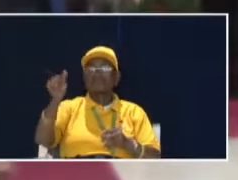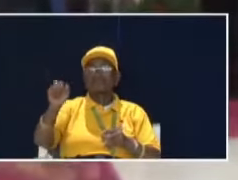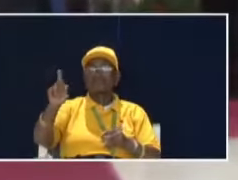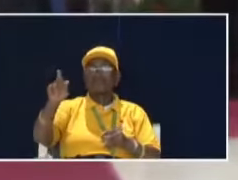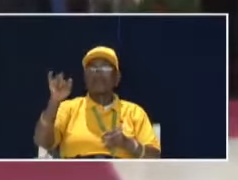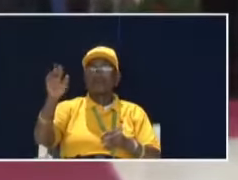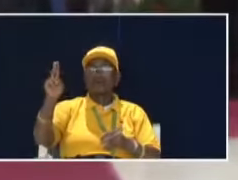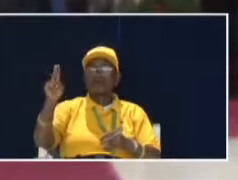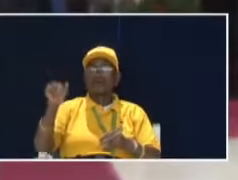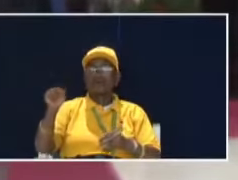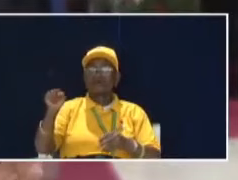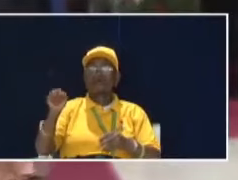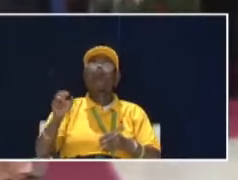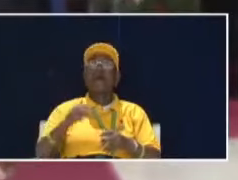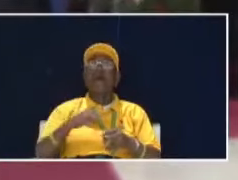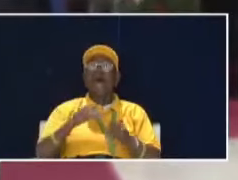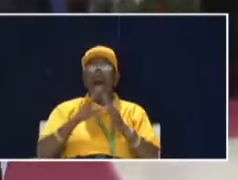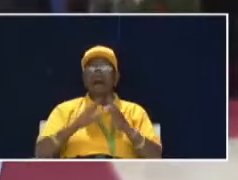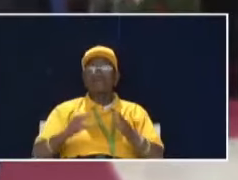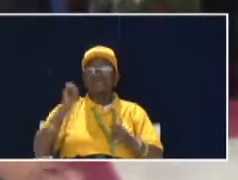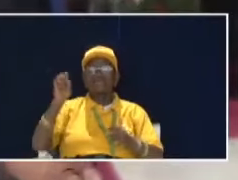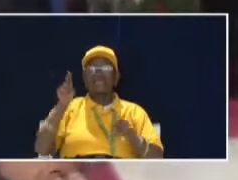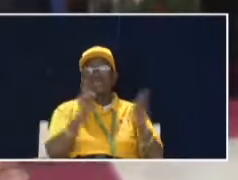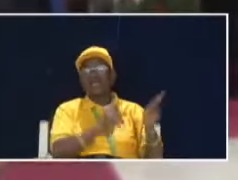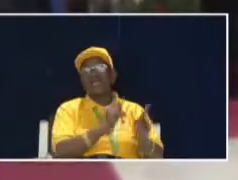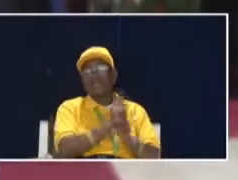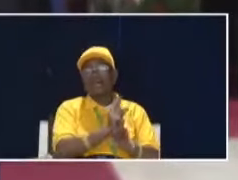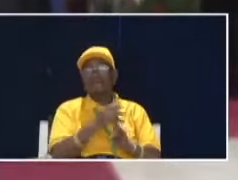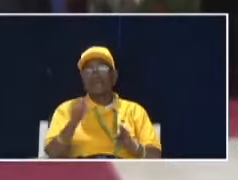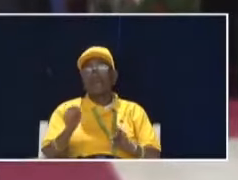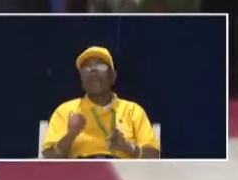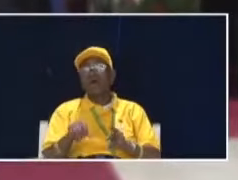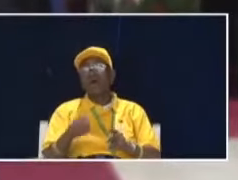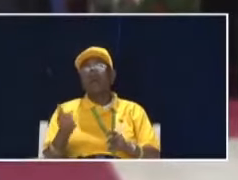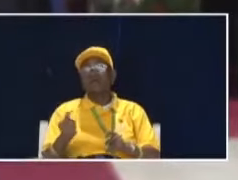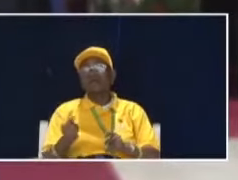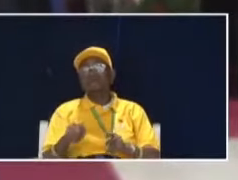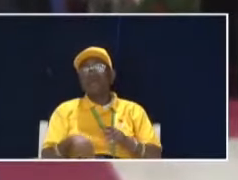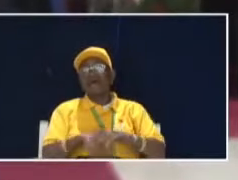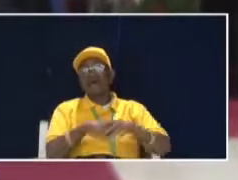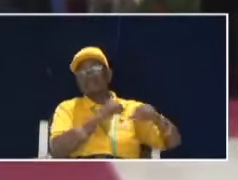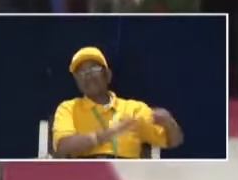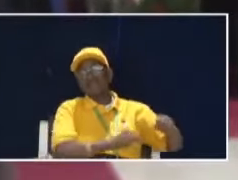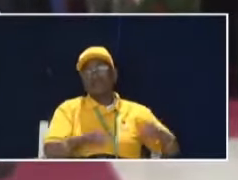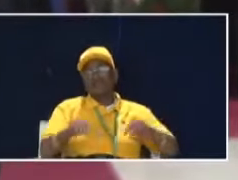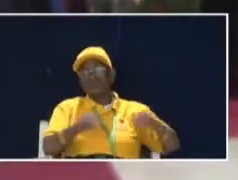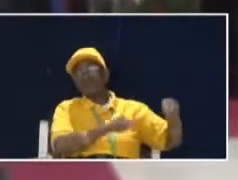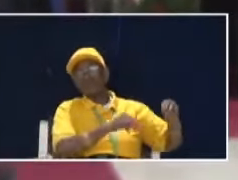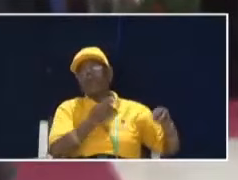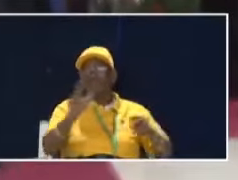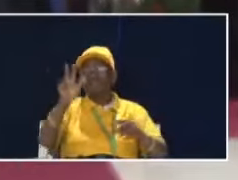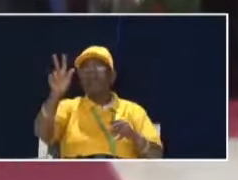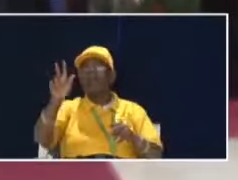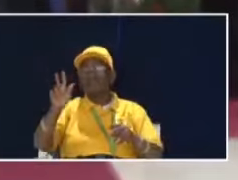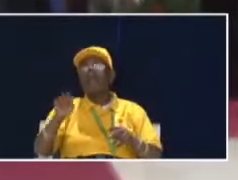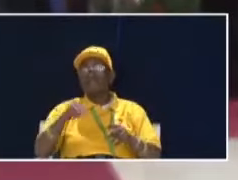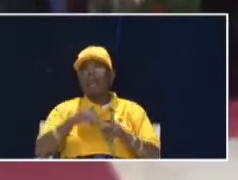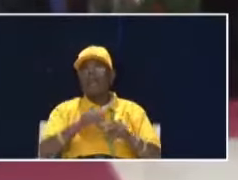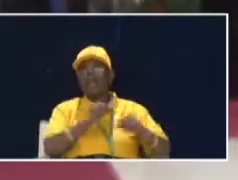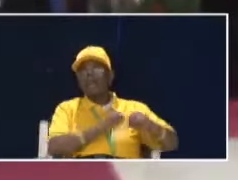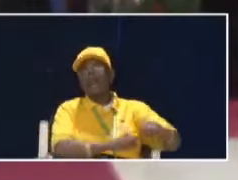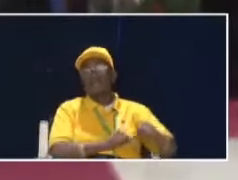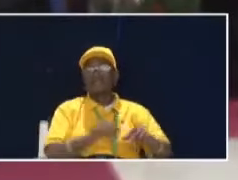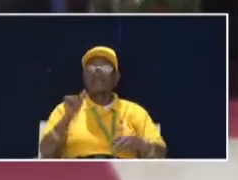He kept the others outside, moved the three inside. They were there